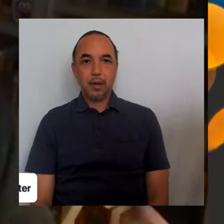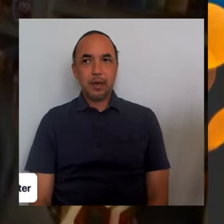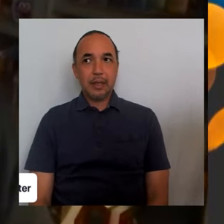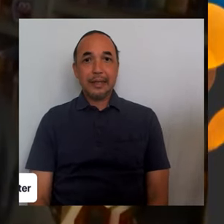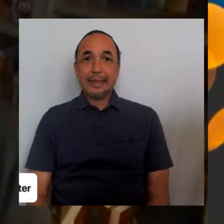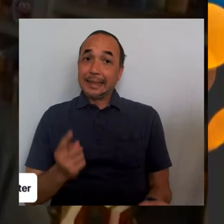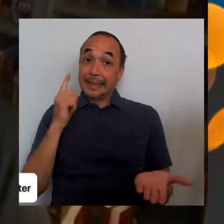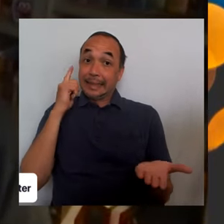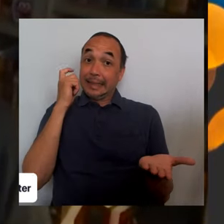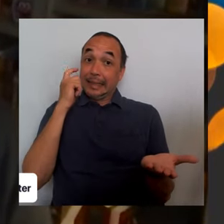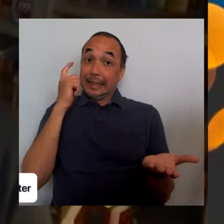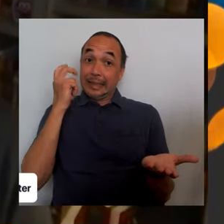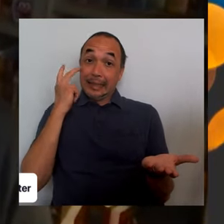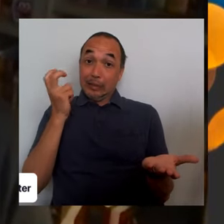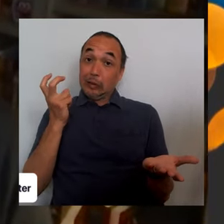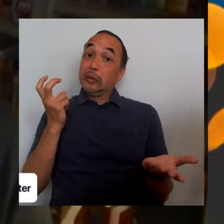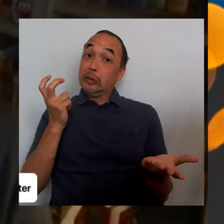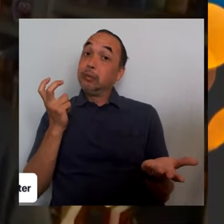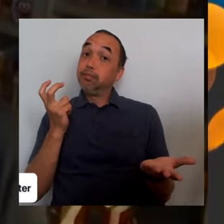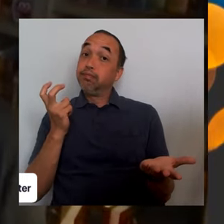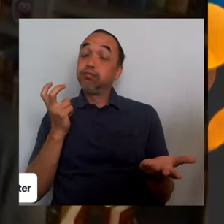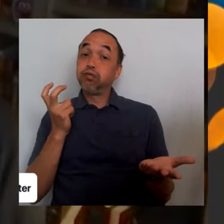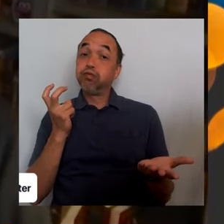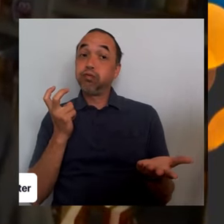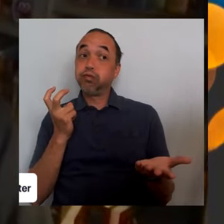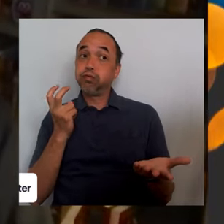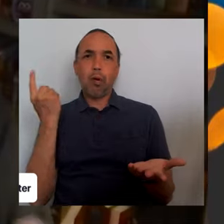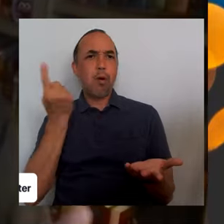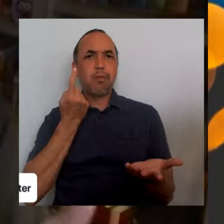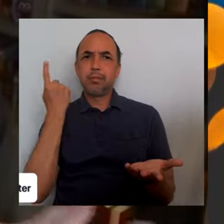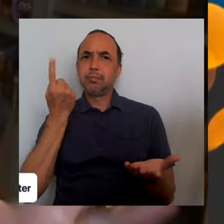Skepticism always, honestly, because